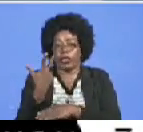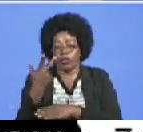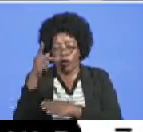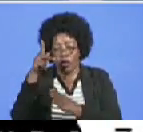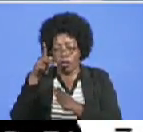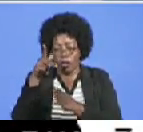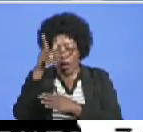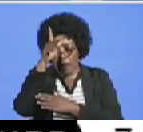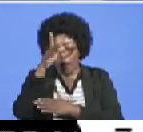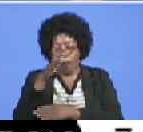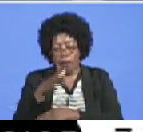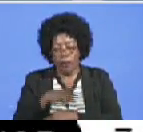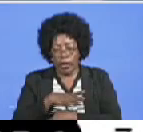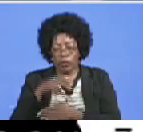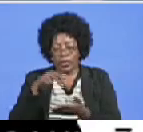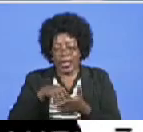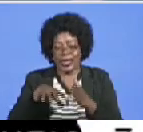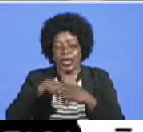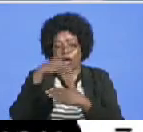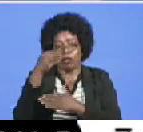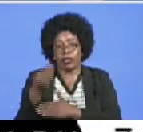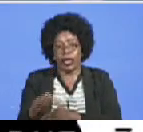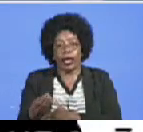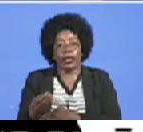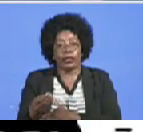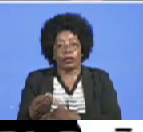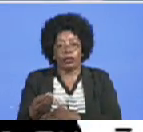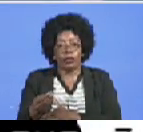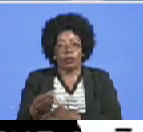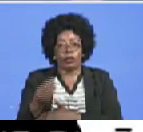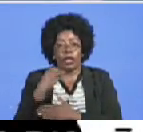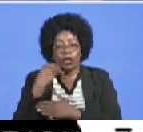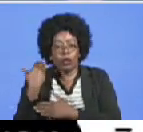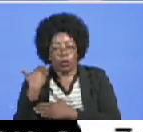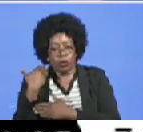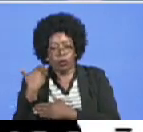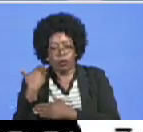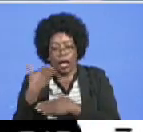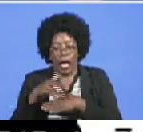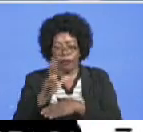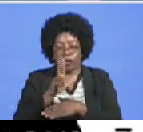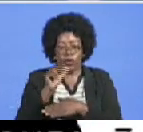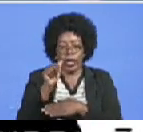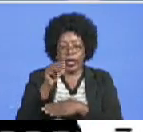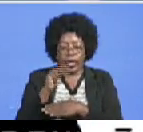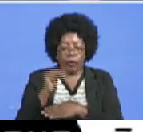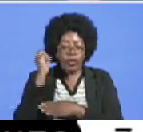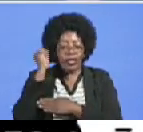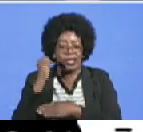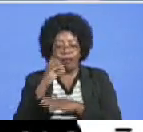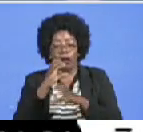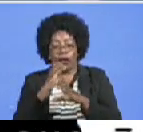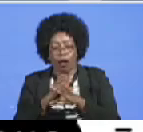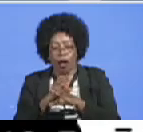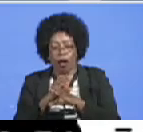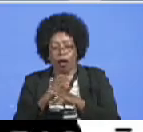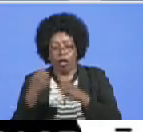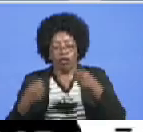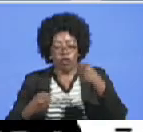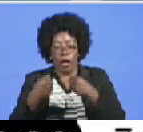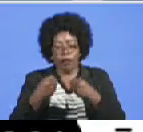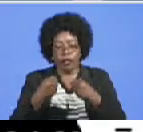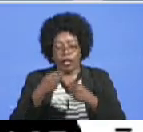were standing outside a home on Albatross Road. That's in Stapleton Gardens after 3 a.m. when a silver vehicle pulled up. A